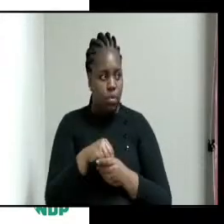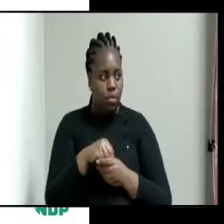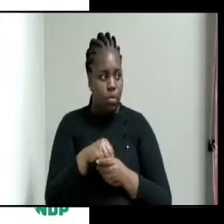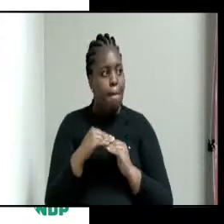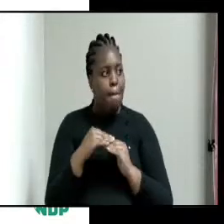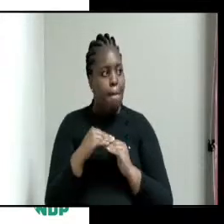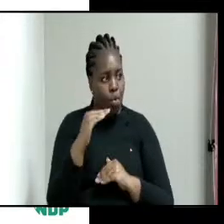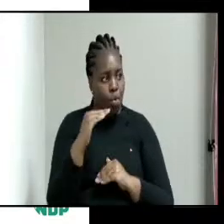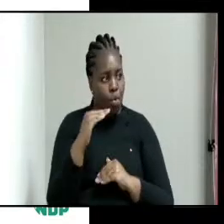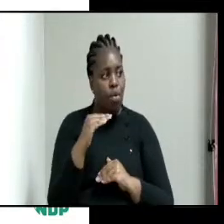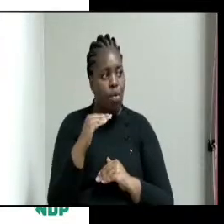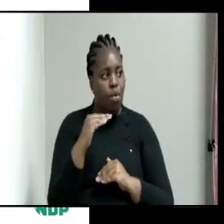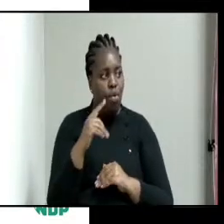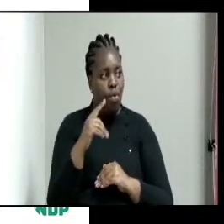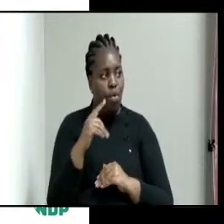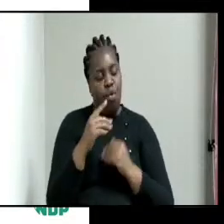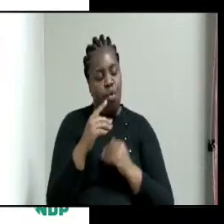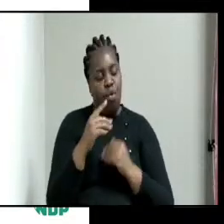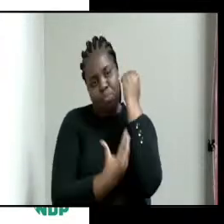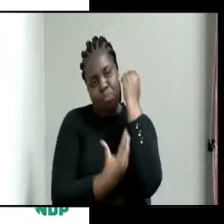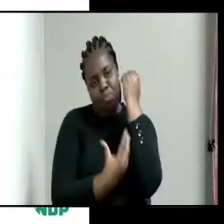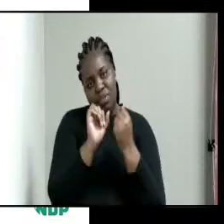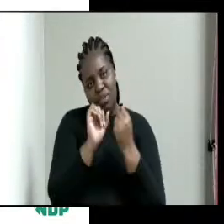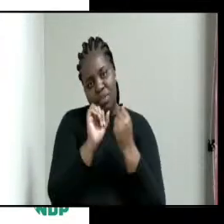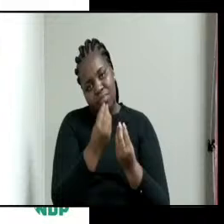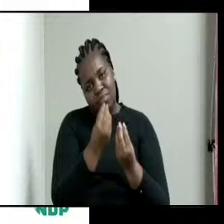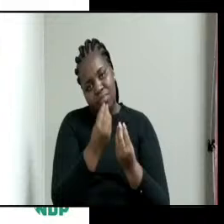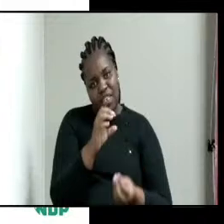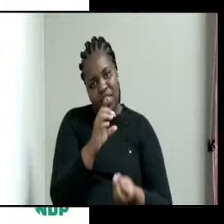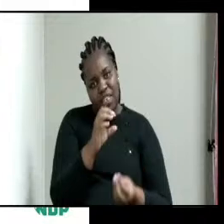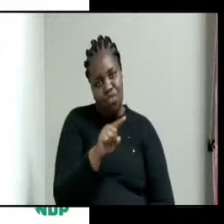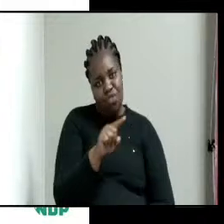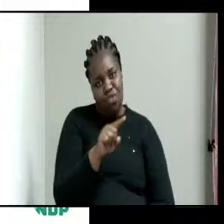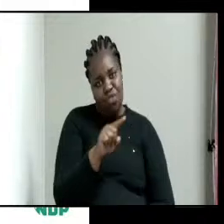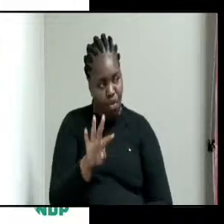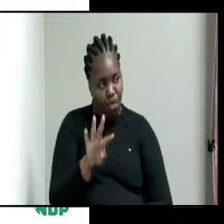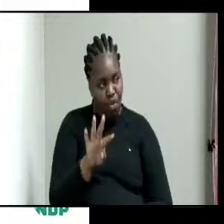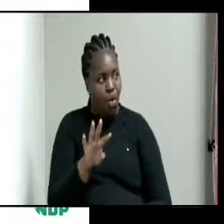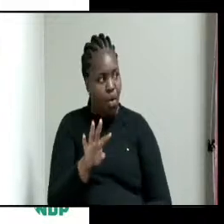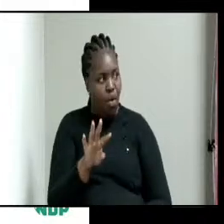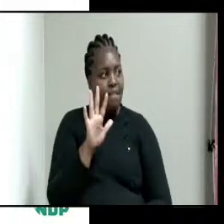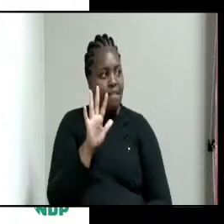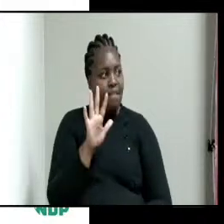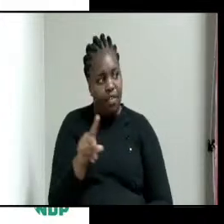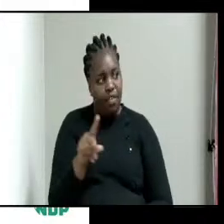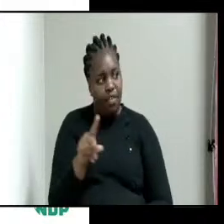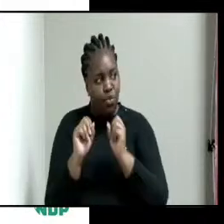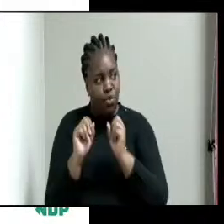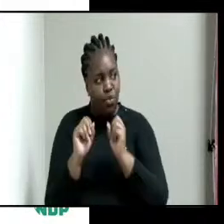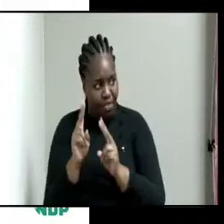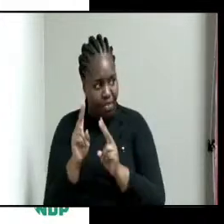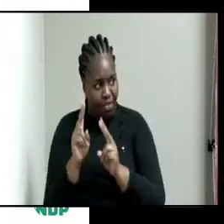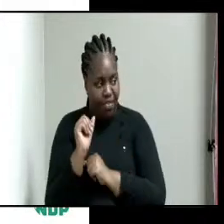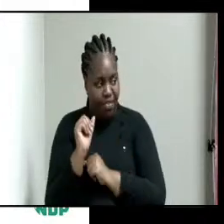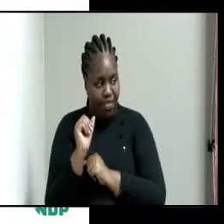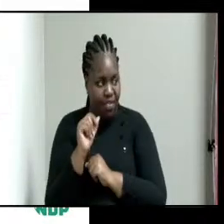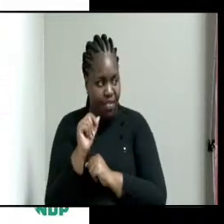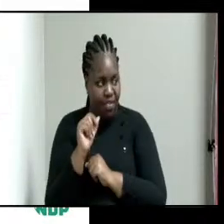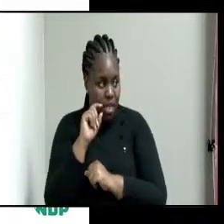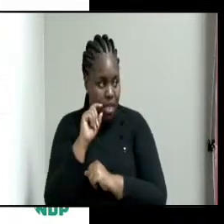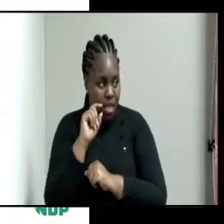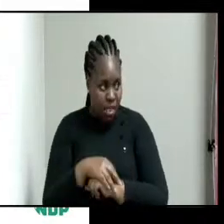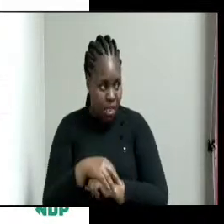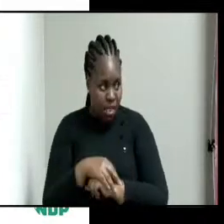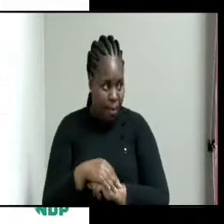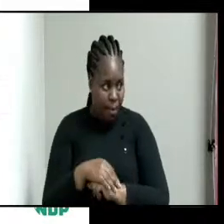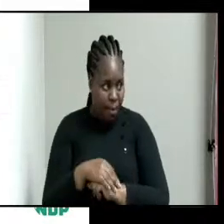contributing more to the poverty situation of the children aged 0 to 4 years. And then for 5 to 12 years, we